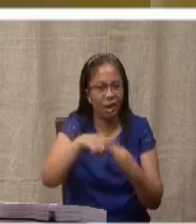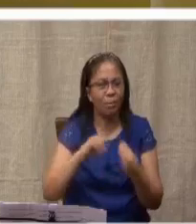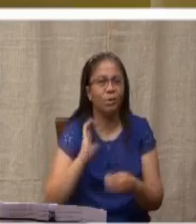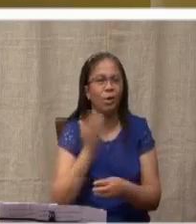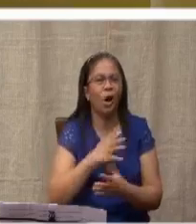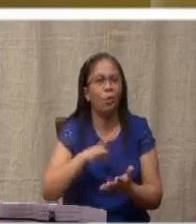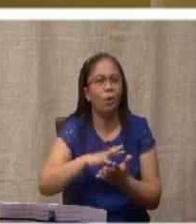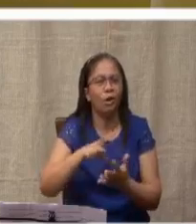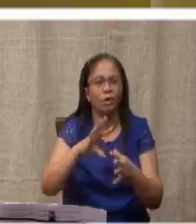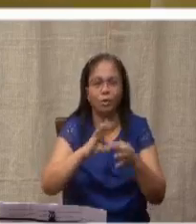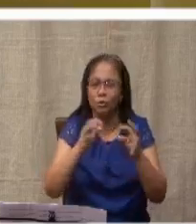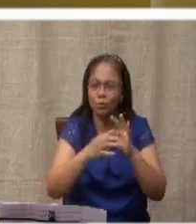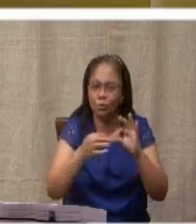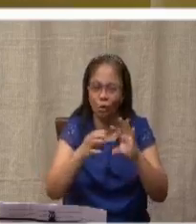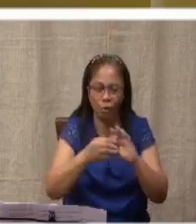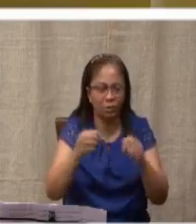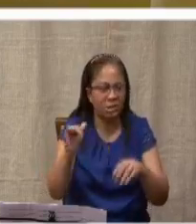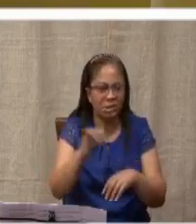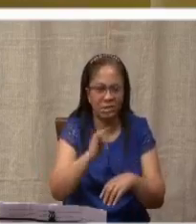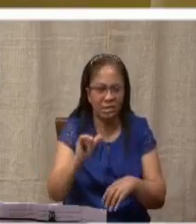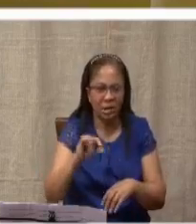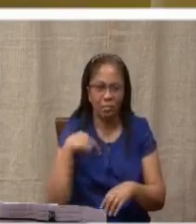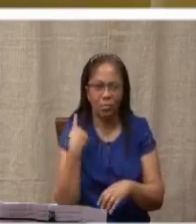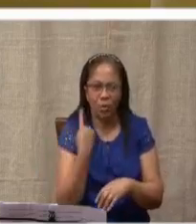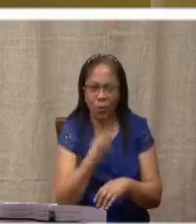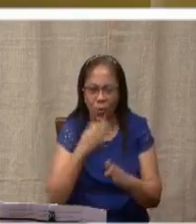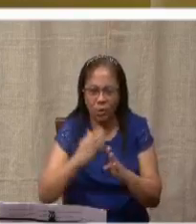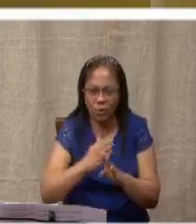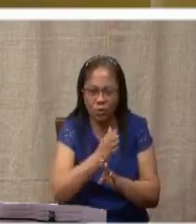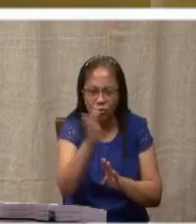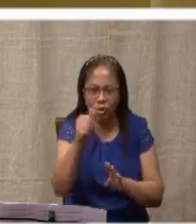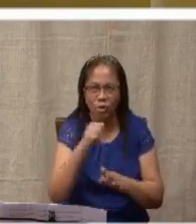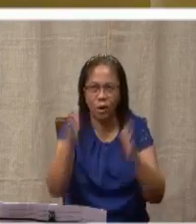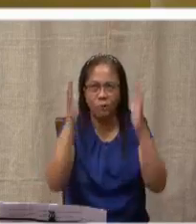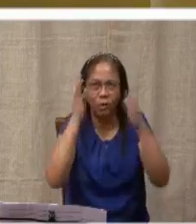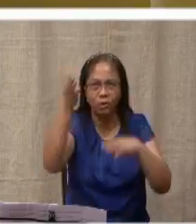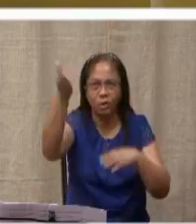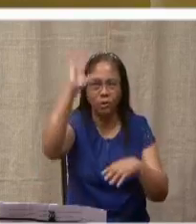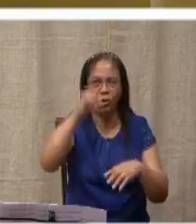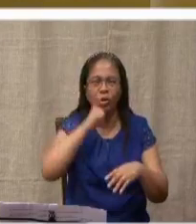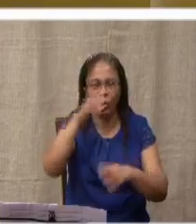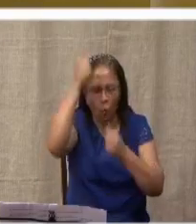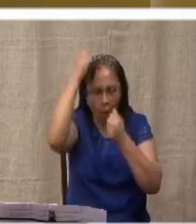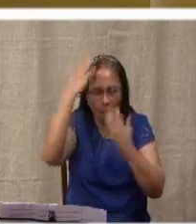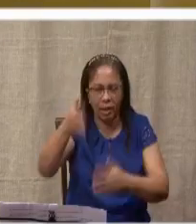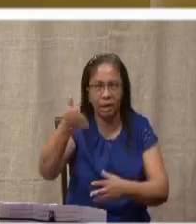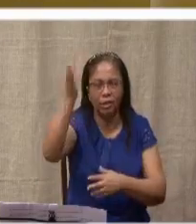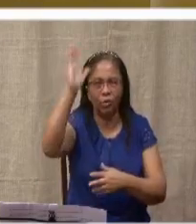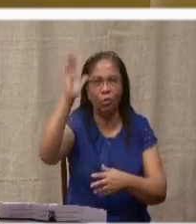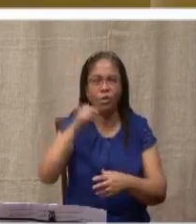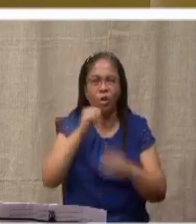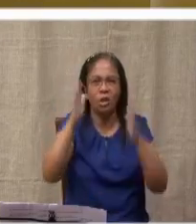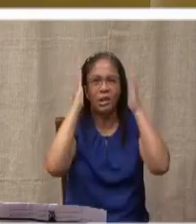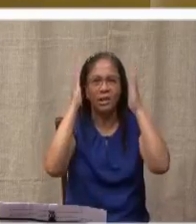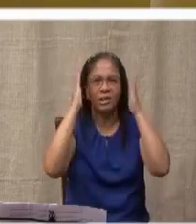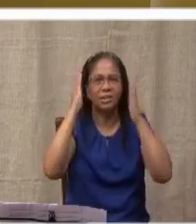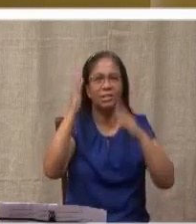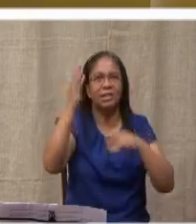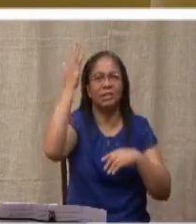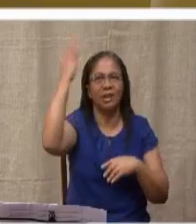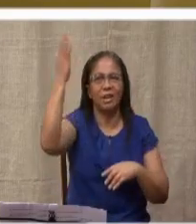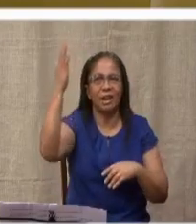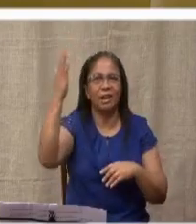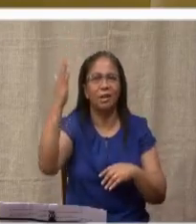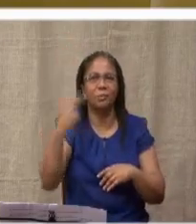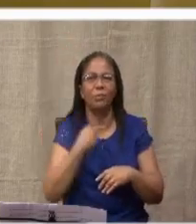disobedience our story of moving away from god our story of listening to the enticement of that silvery